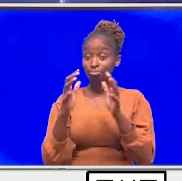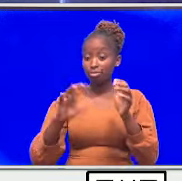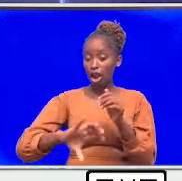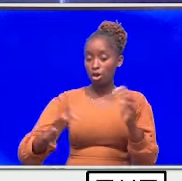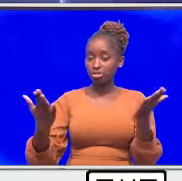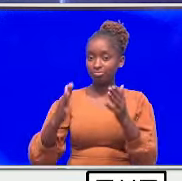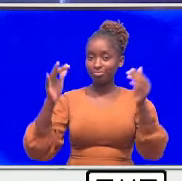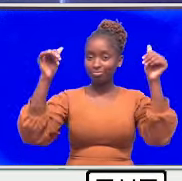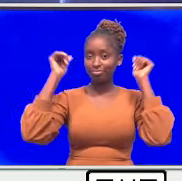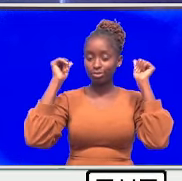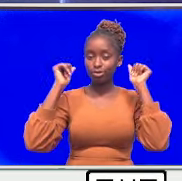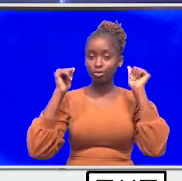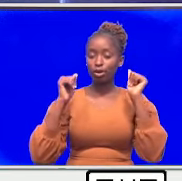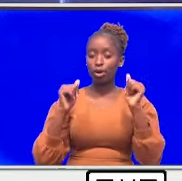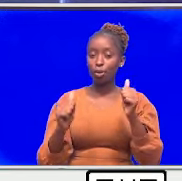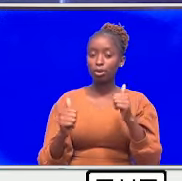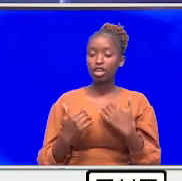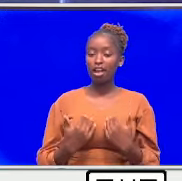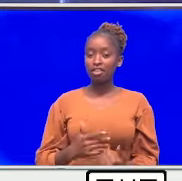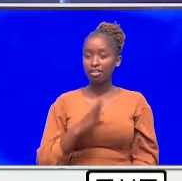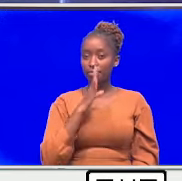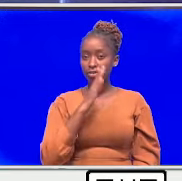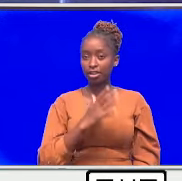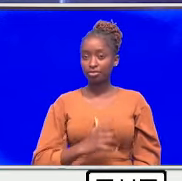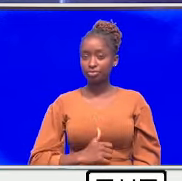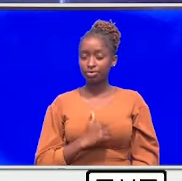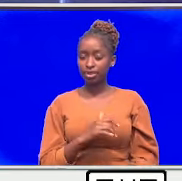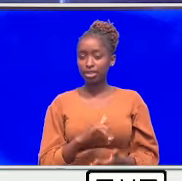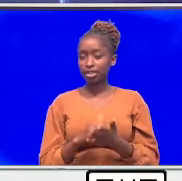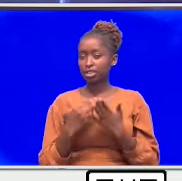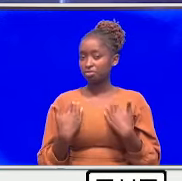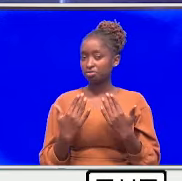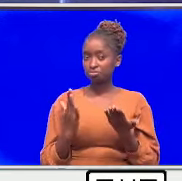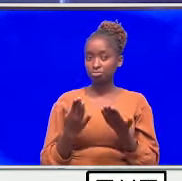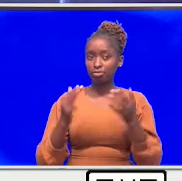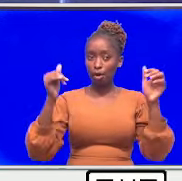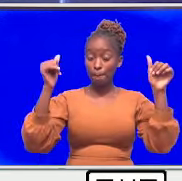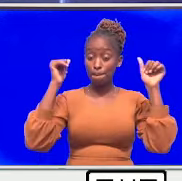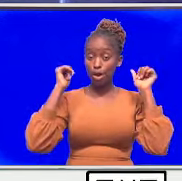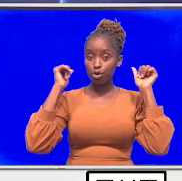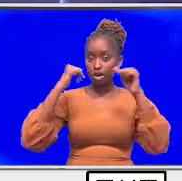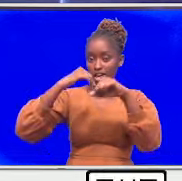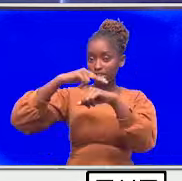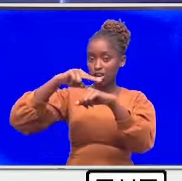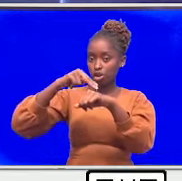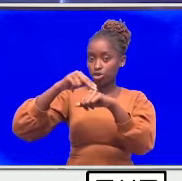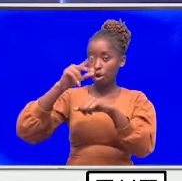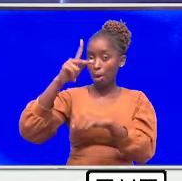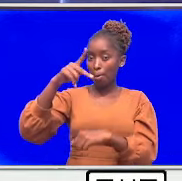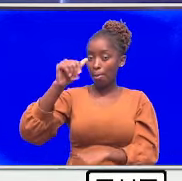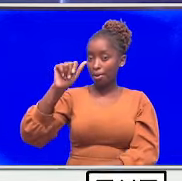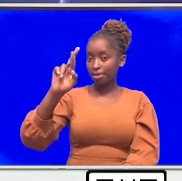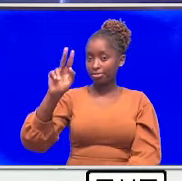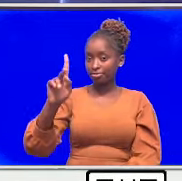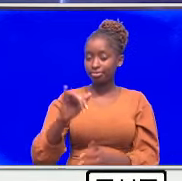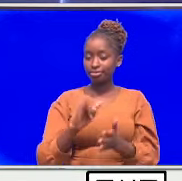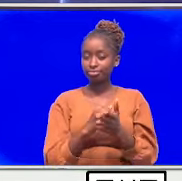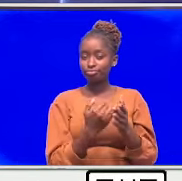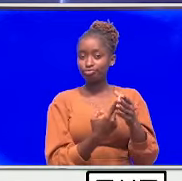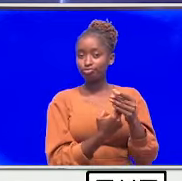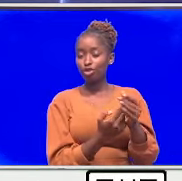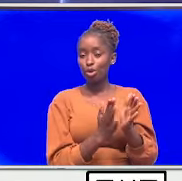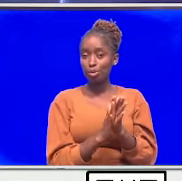Meru, a wilderness less visited, and that's the Meru National Park. This park teems with a variety of